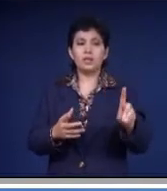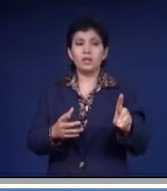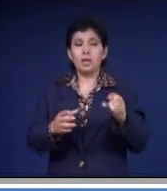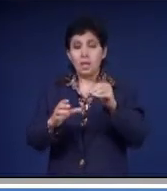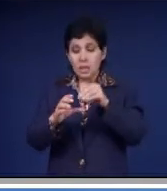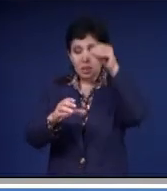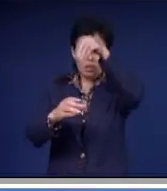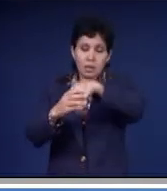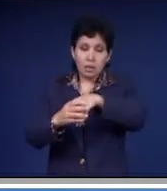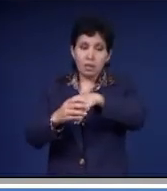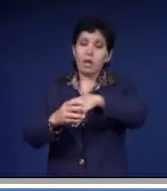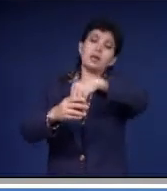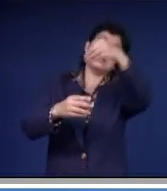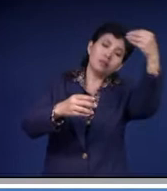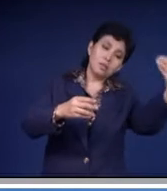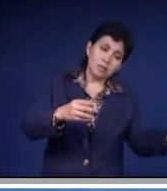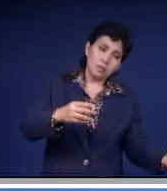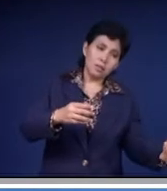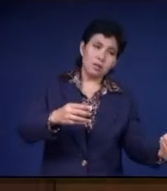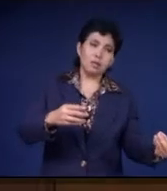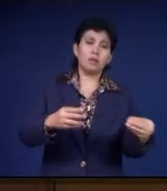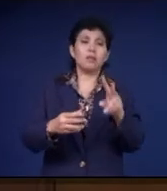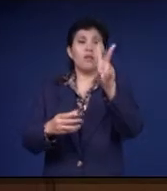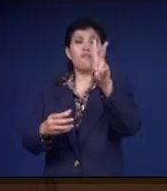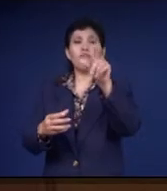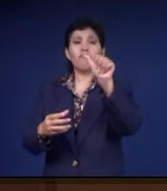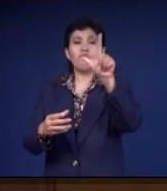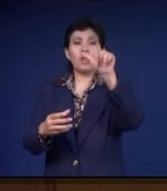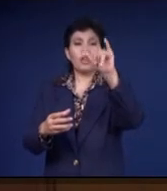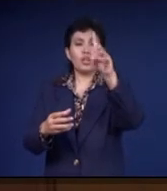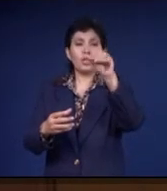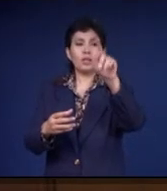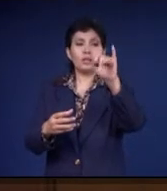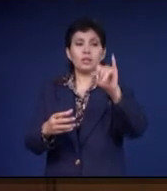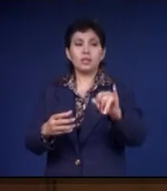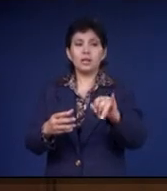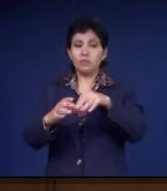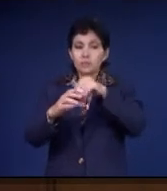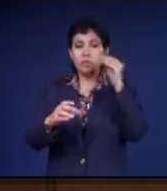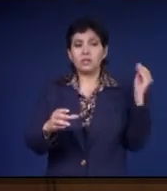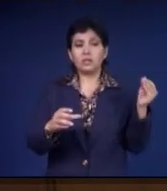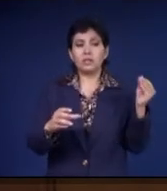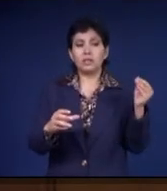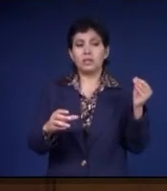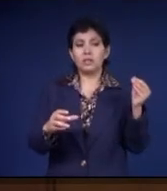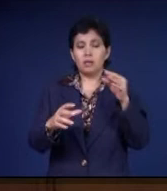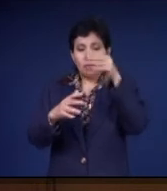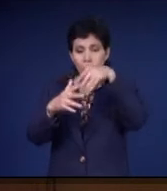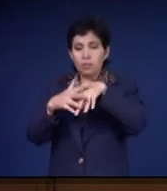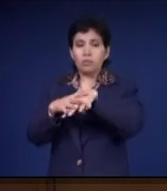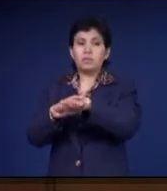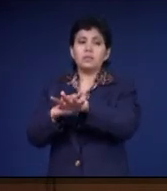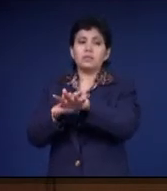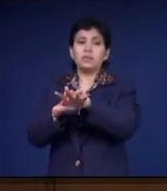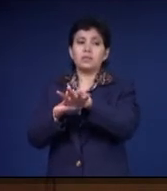internal validity. External validity, it refers to outside of your experiment that might influence the outcome of